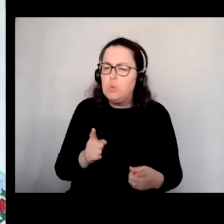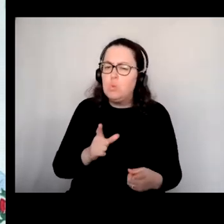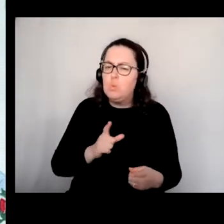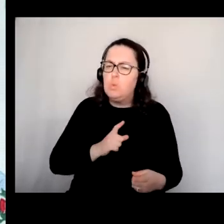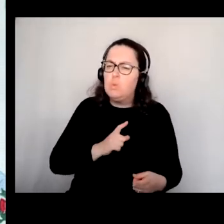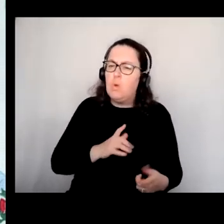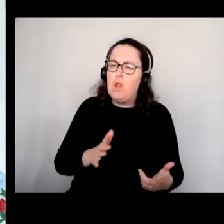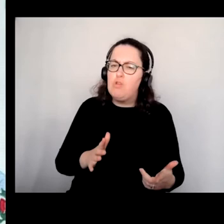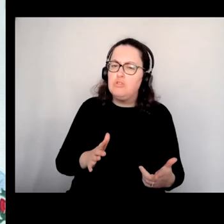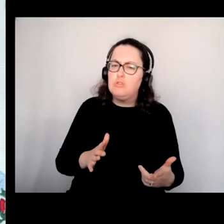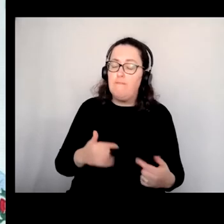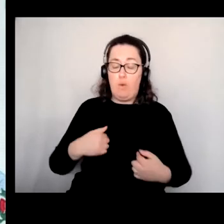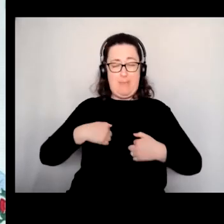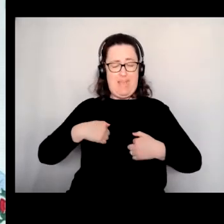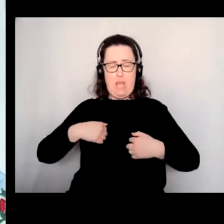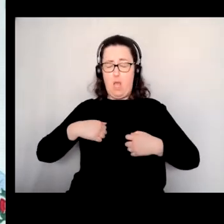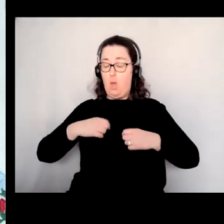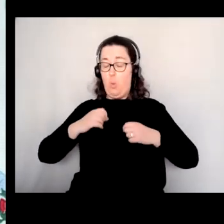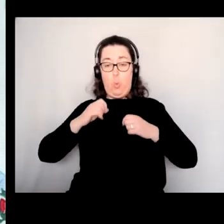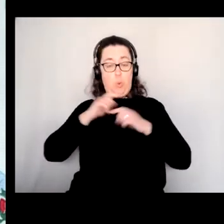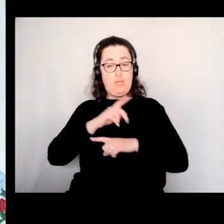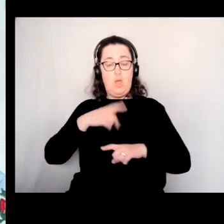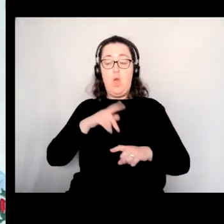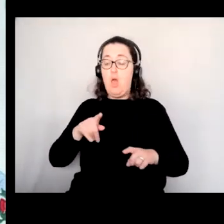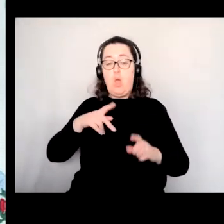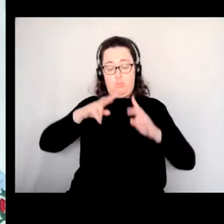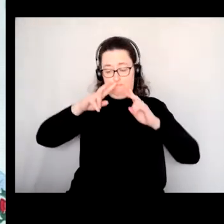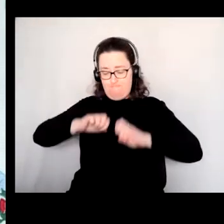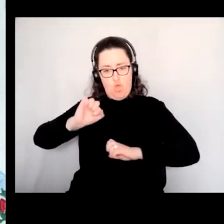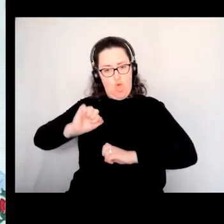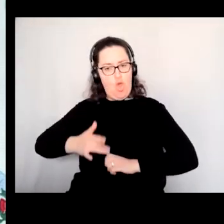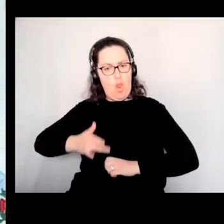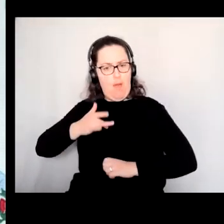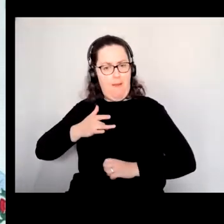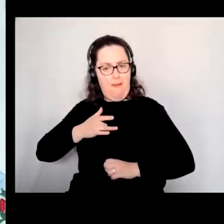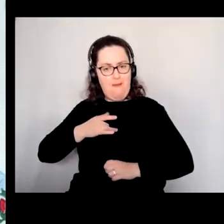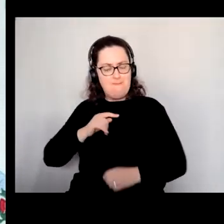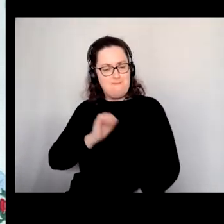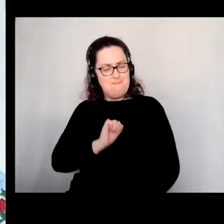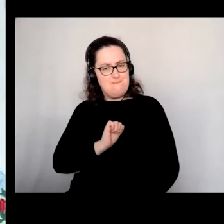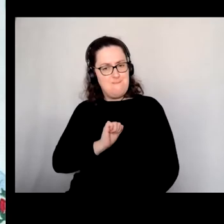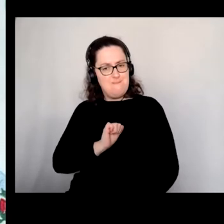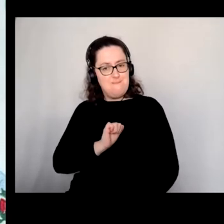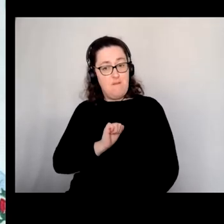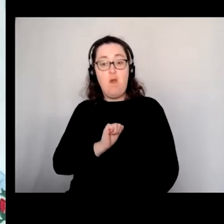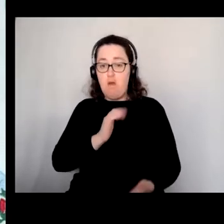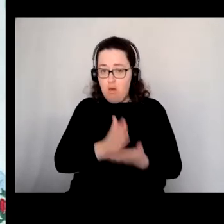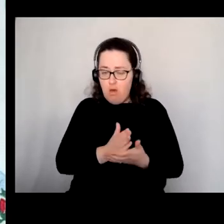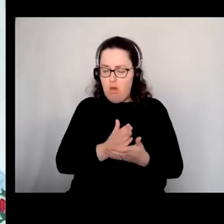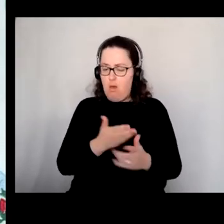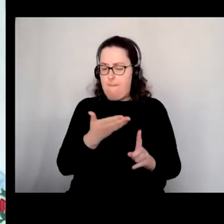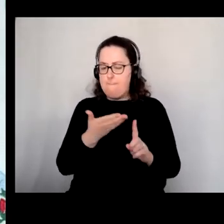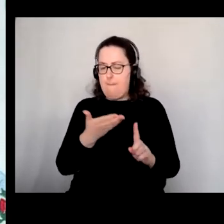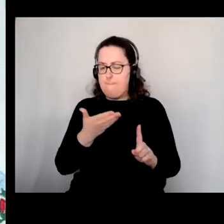And, it was uncanny for me because I then went and looked at her life story and realised that she had a lot